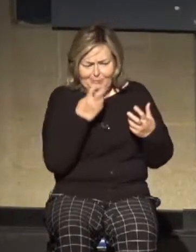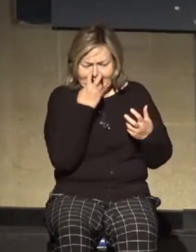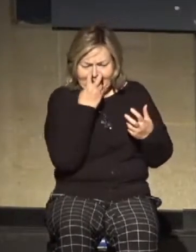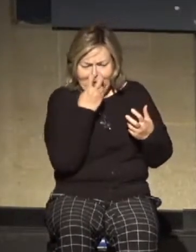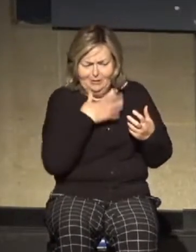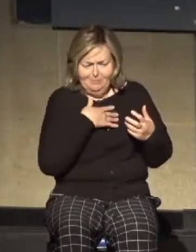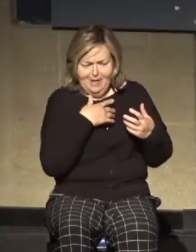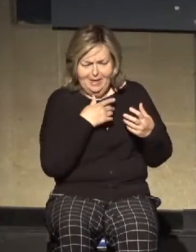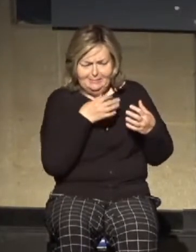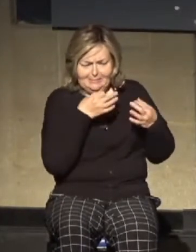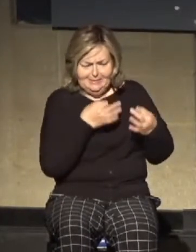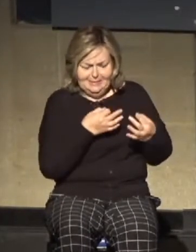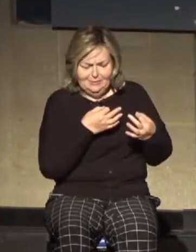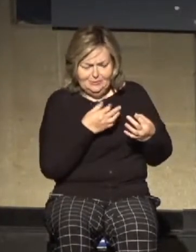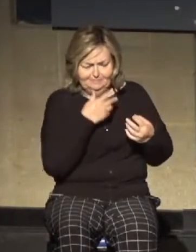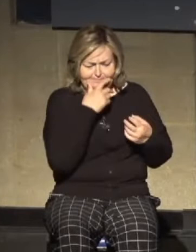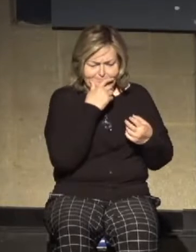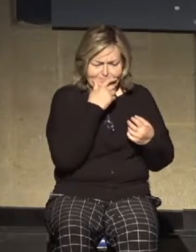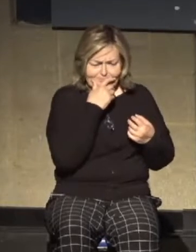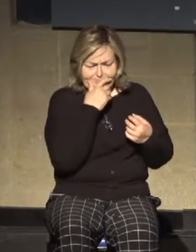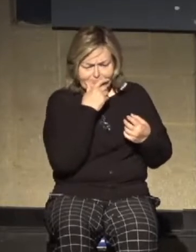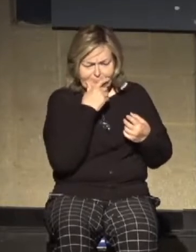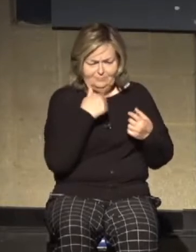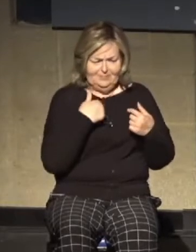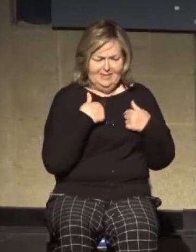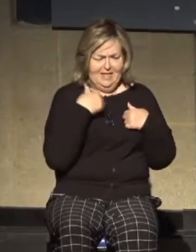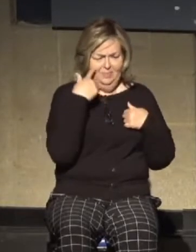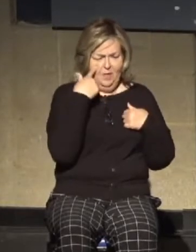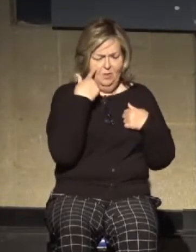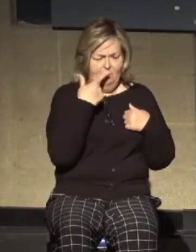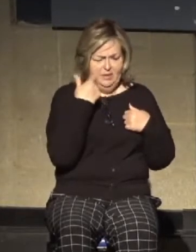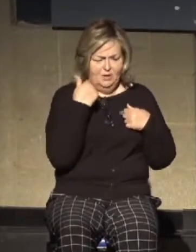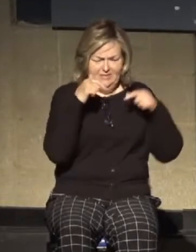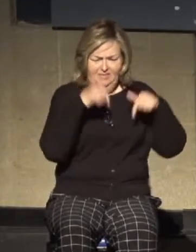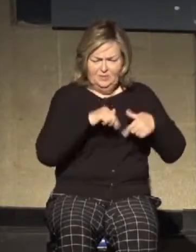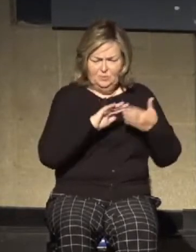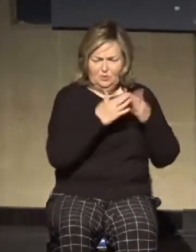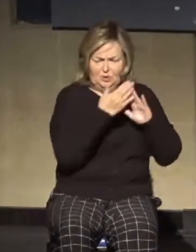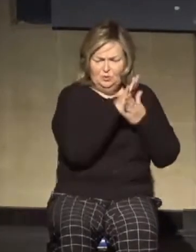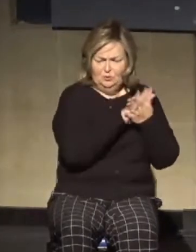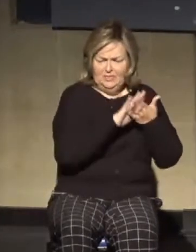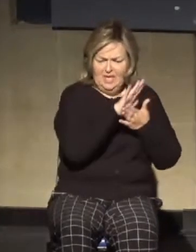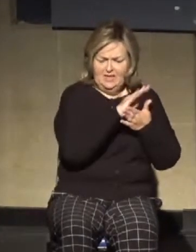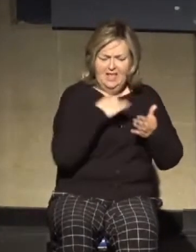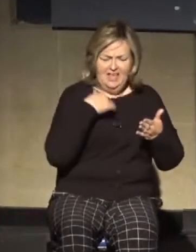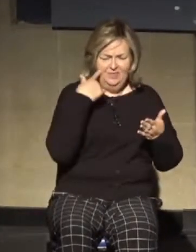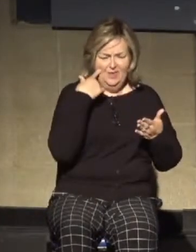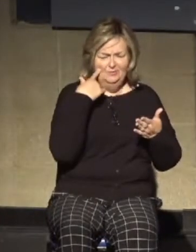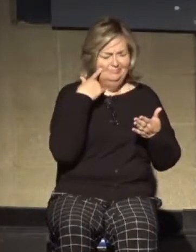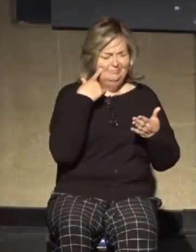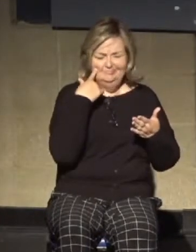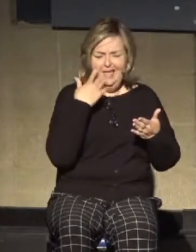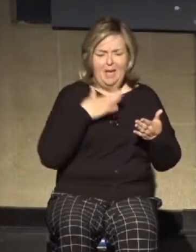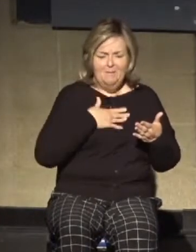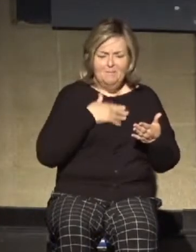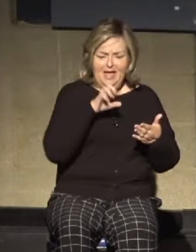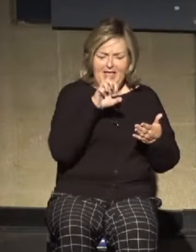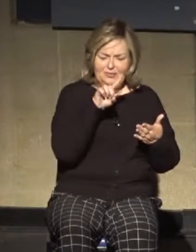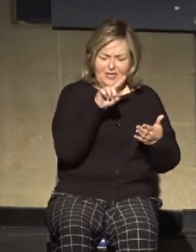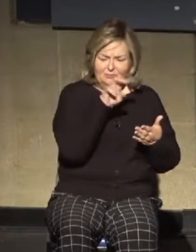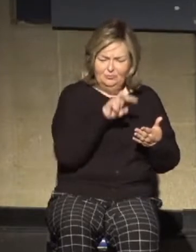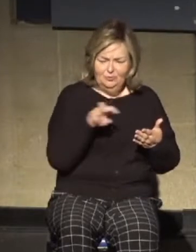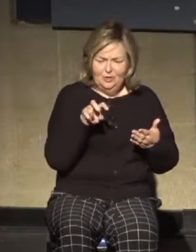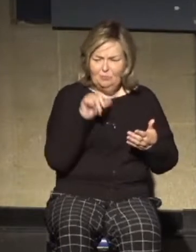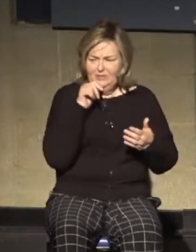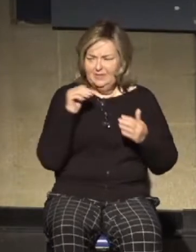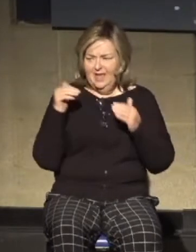I also had to fight the notion that because I was choosing to attend a community college, that my educational journey was not as significant as that